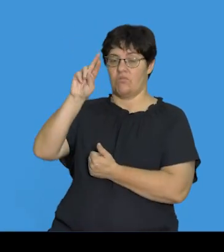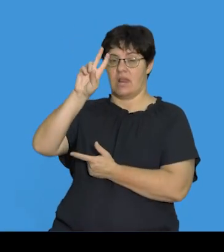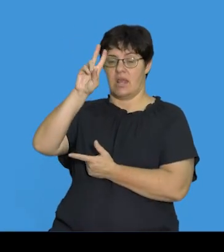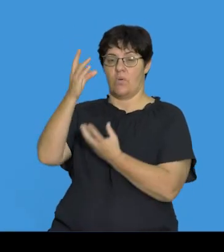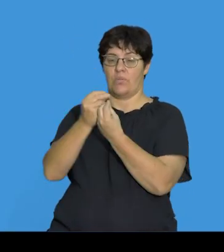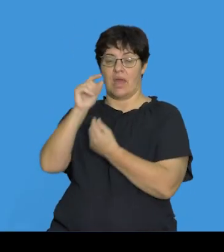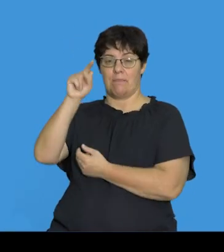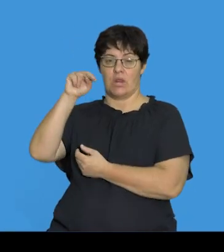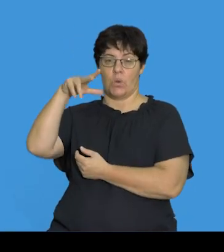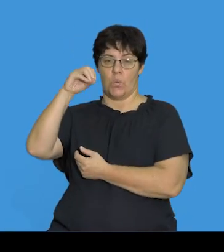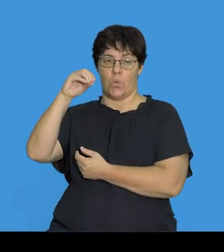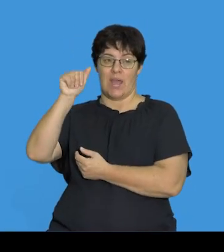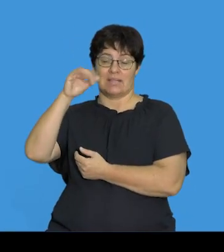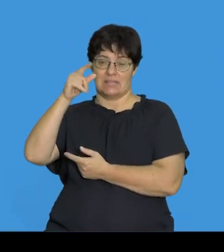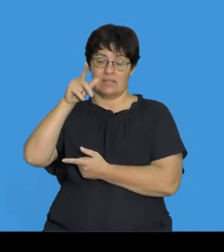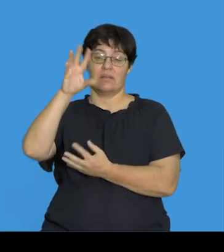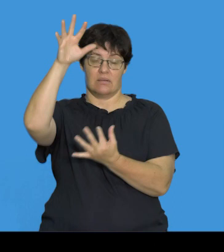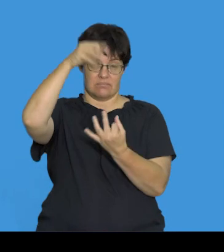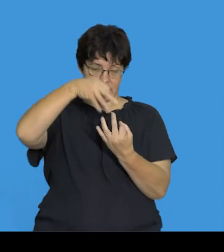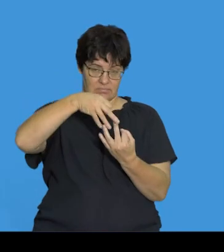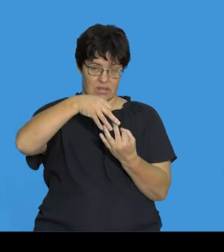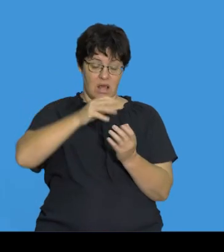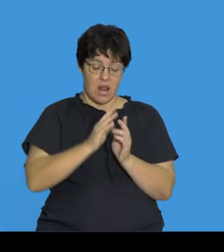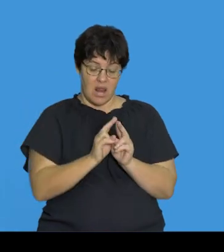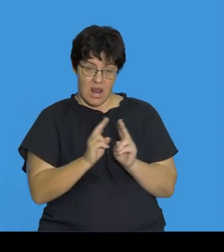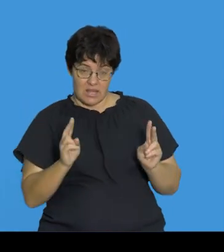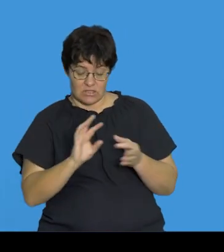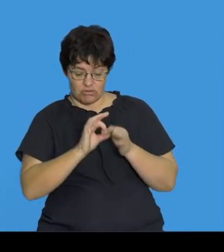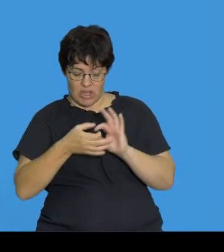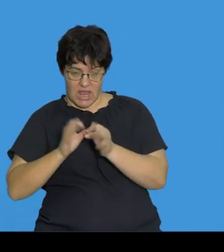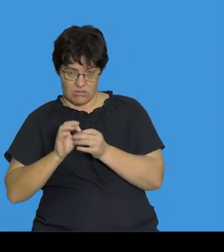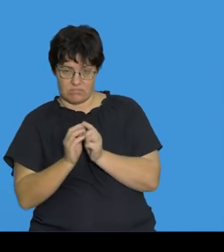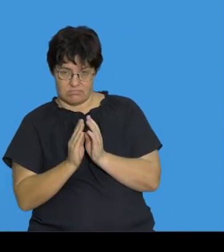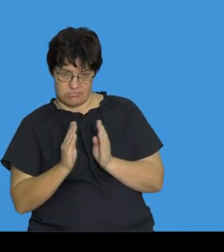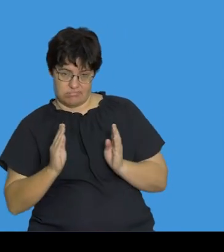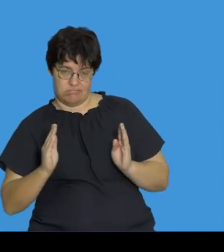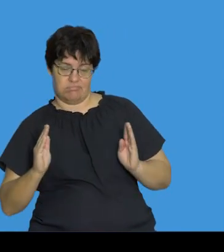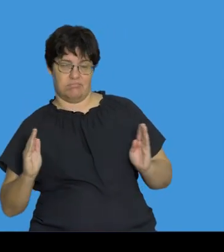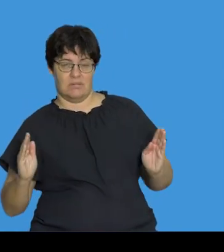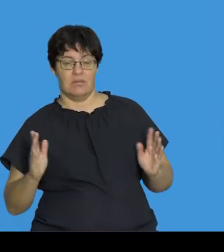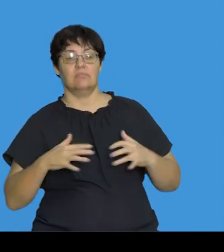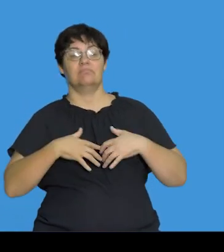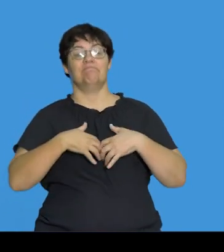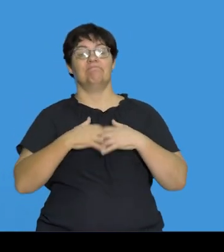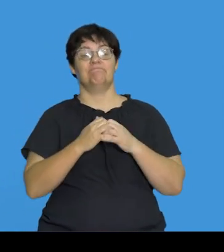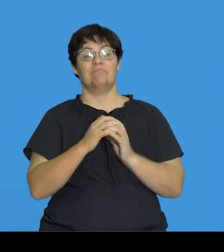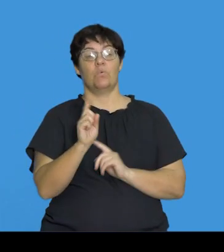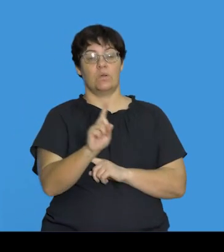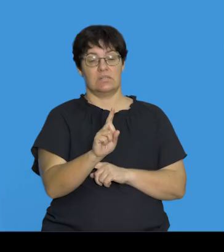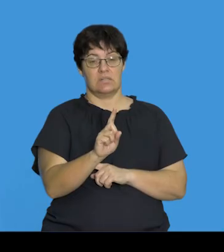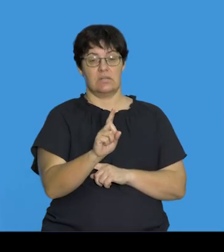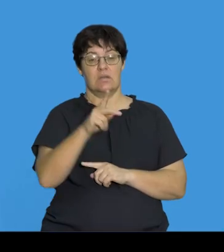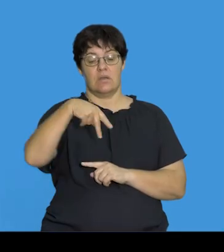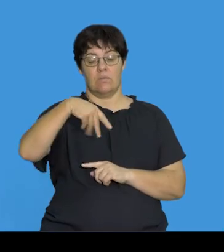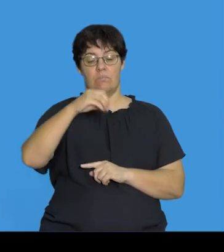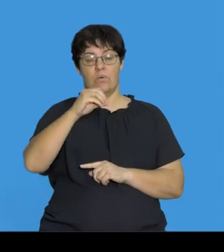molecules with amino acids, and that length of the amino acid chain continues to grow, eventually forming what